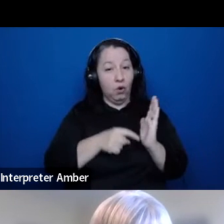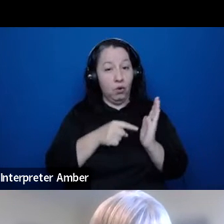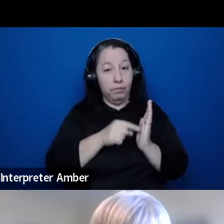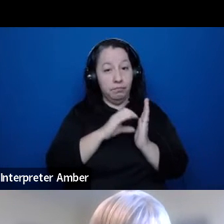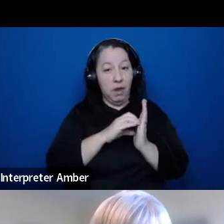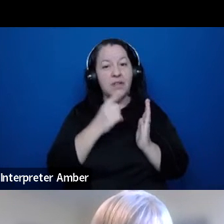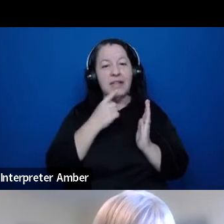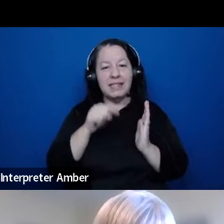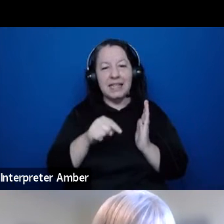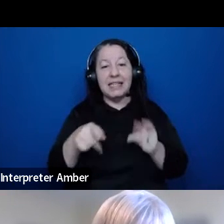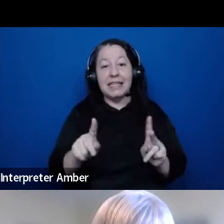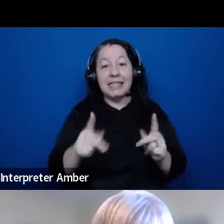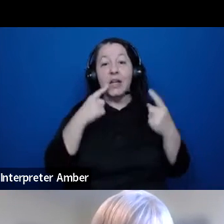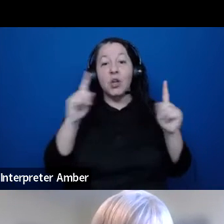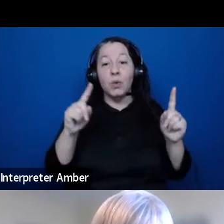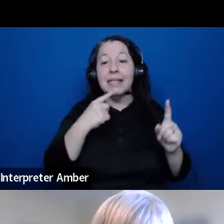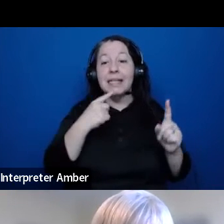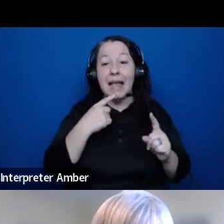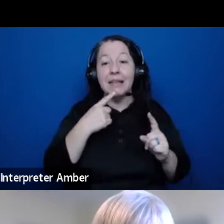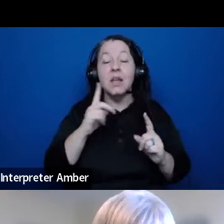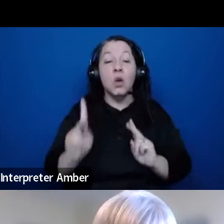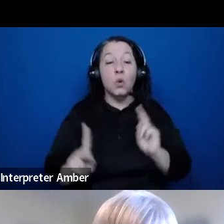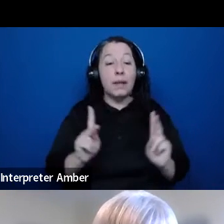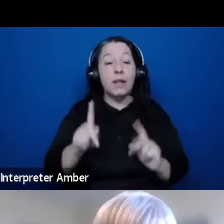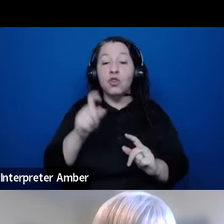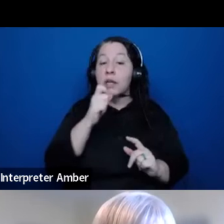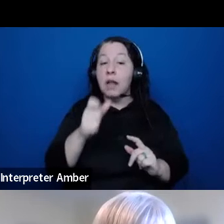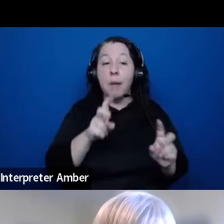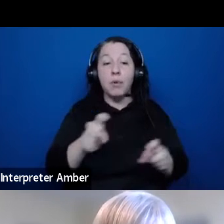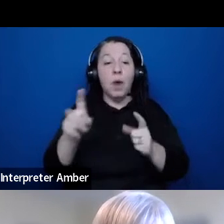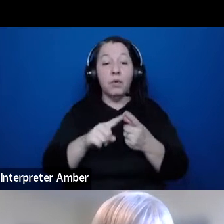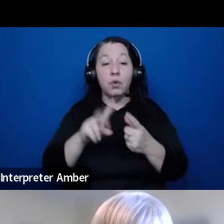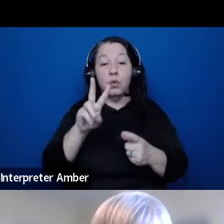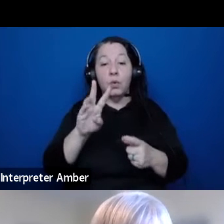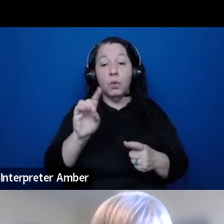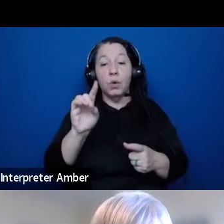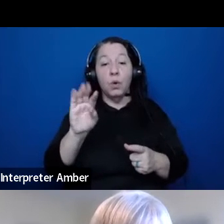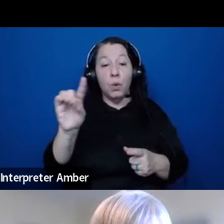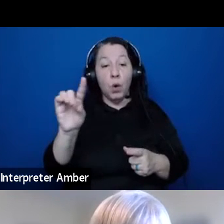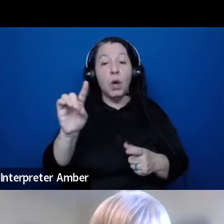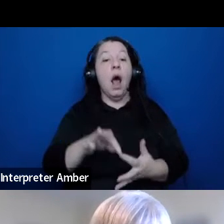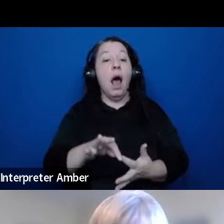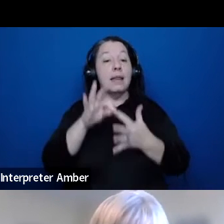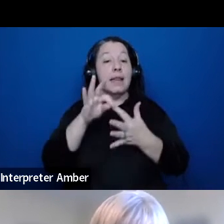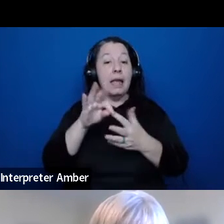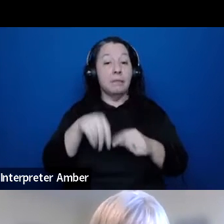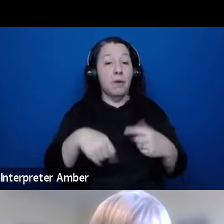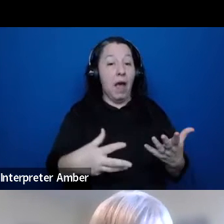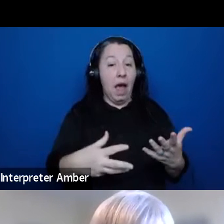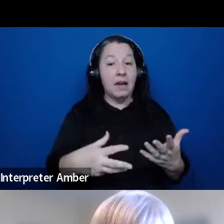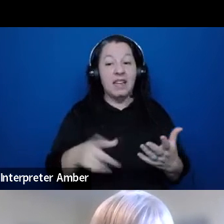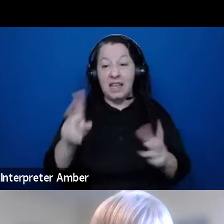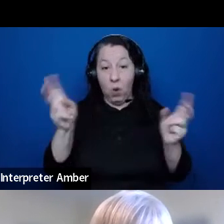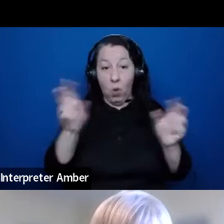decree states residents should not be transferred to Woodward unless they have been provided a meaningful choice. This is a quote,